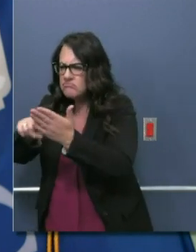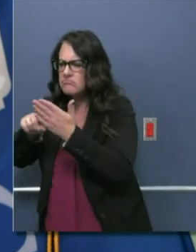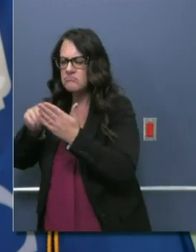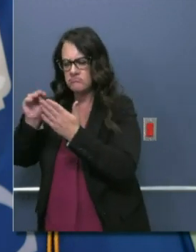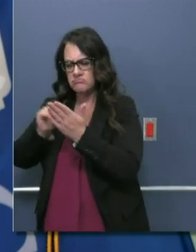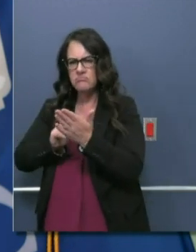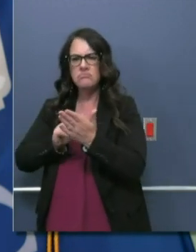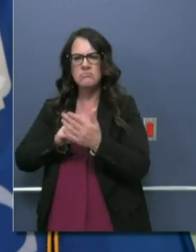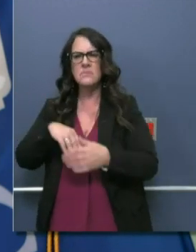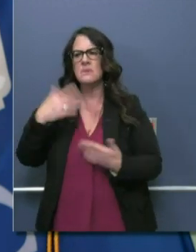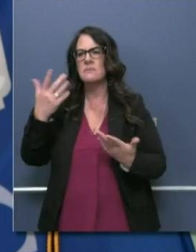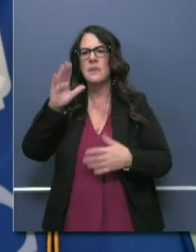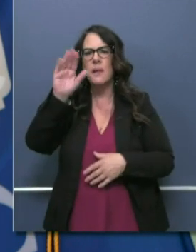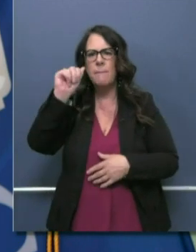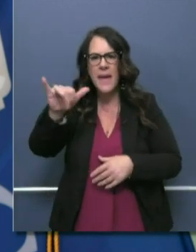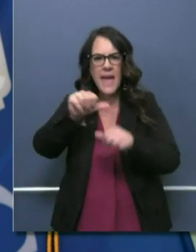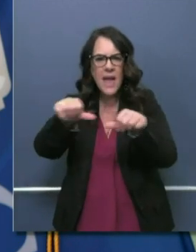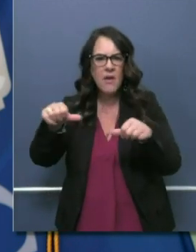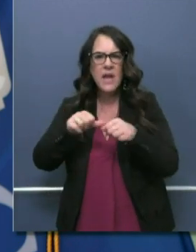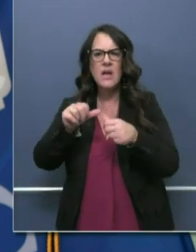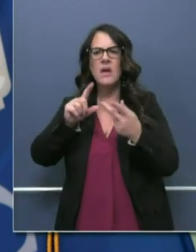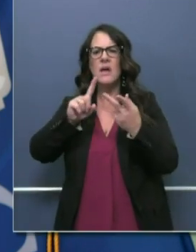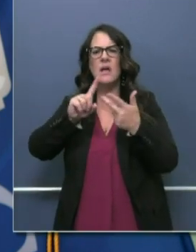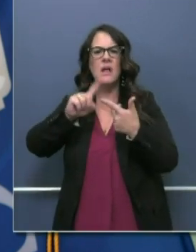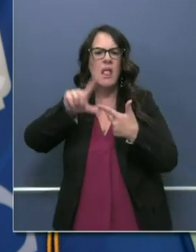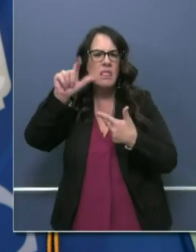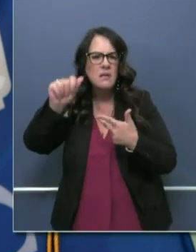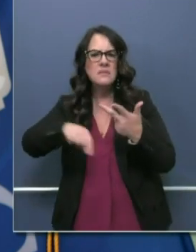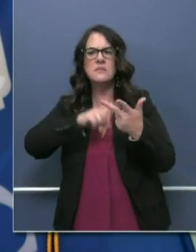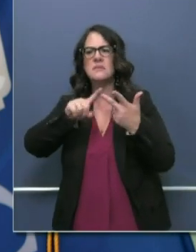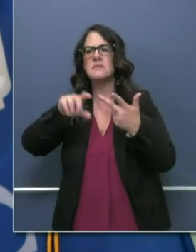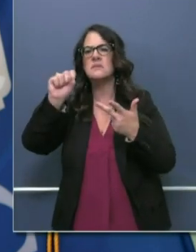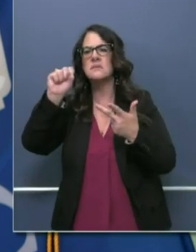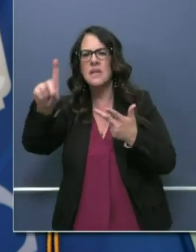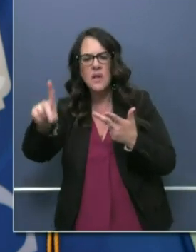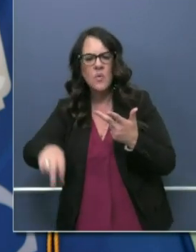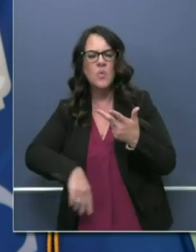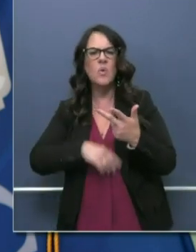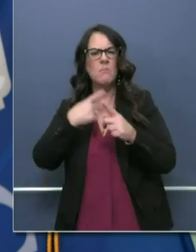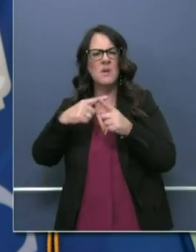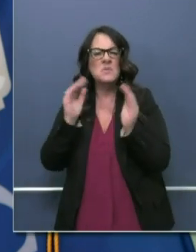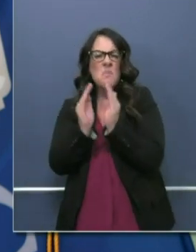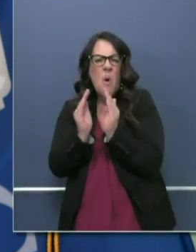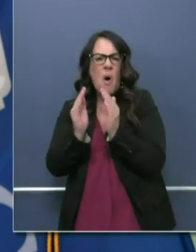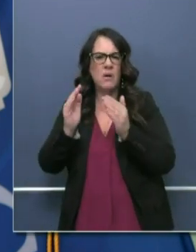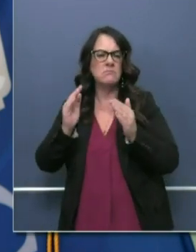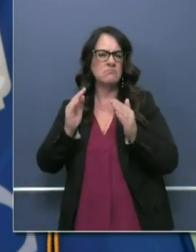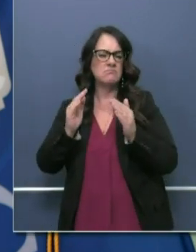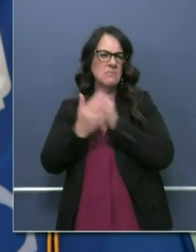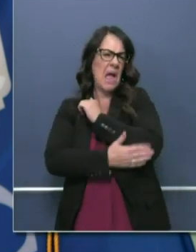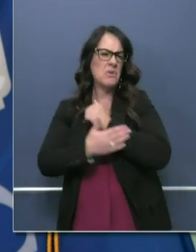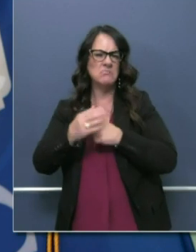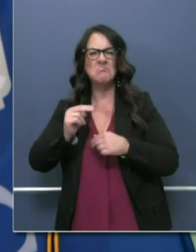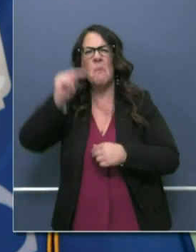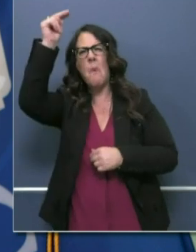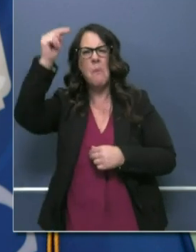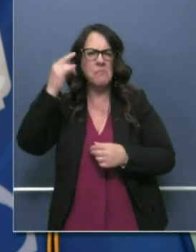County, the Bay Area counties, San Diego County, and then smaller counties as well. Some of our northern